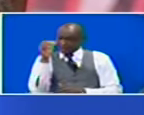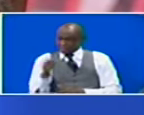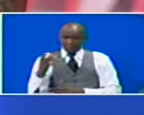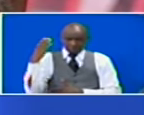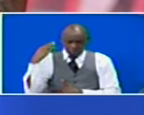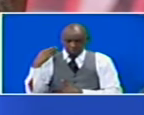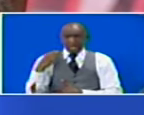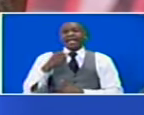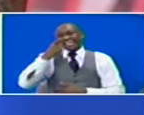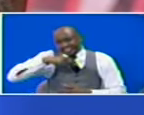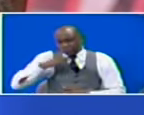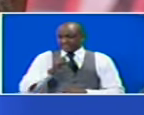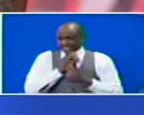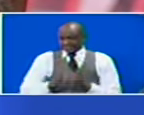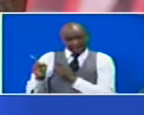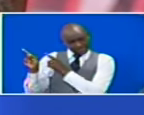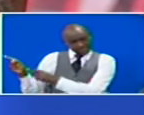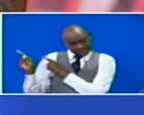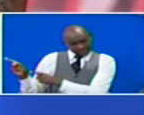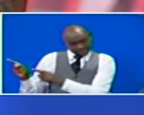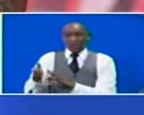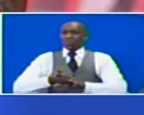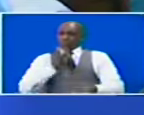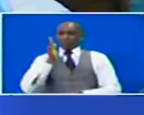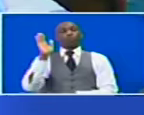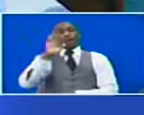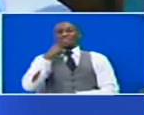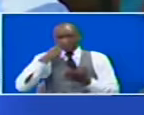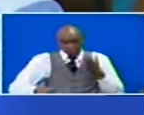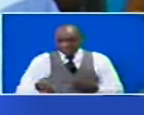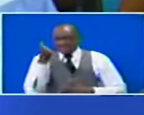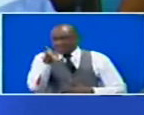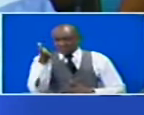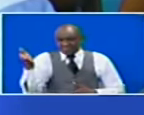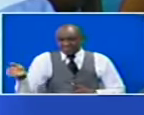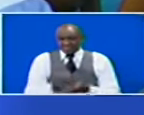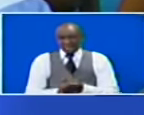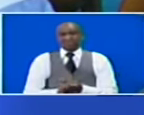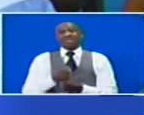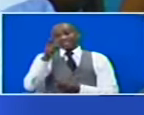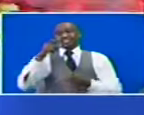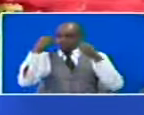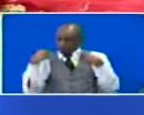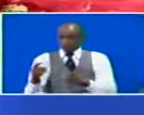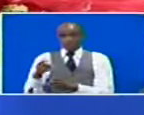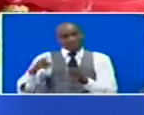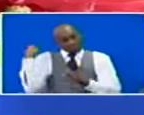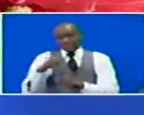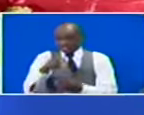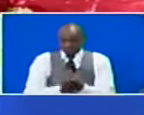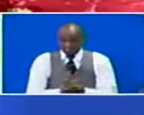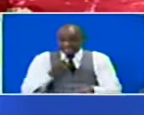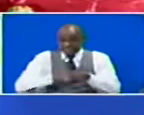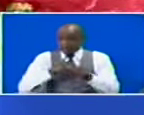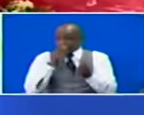after Kitui Senator David Musila quit Wiper protesting his defeat by Governor Julius Malombe in the